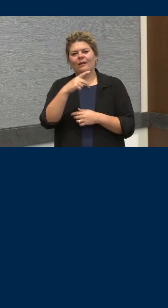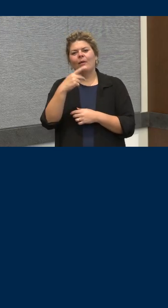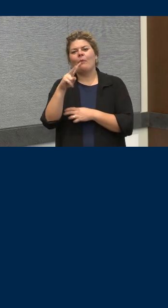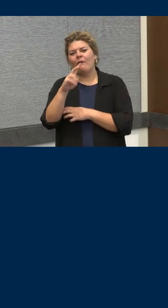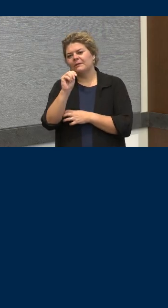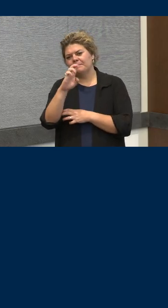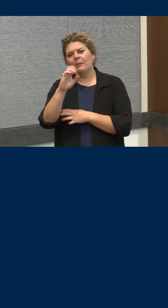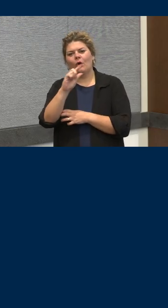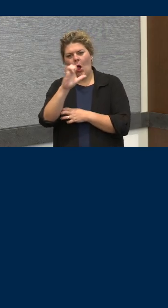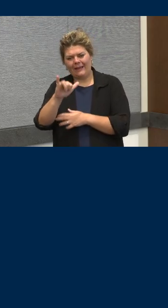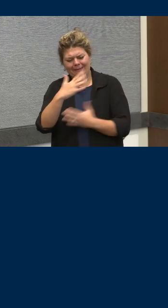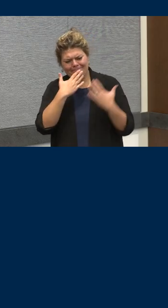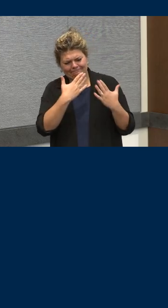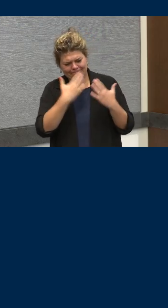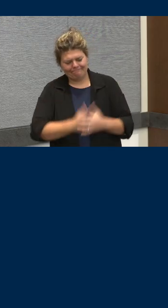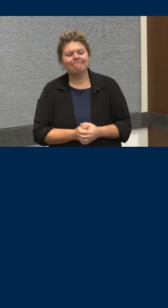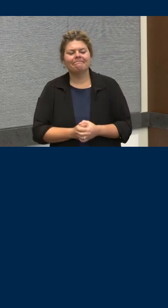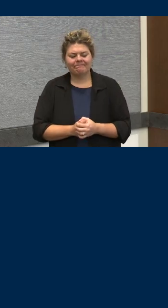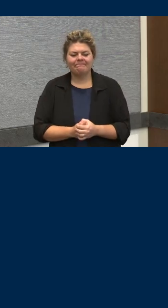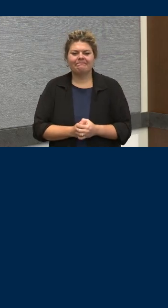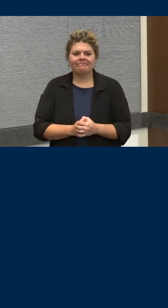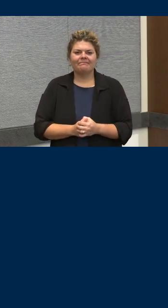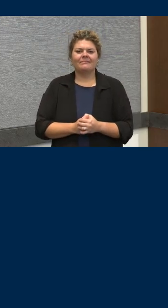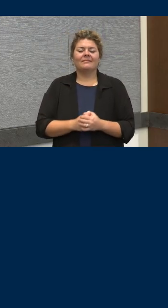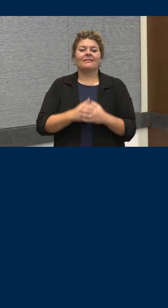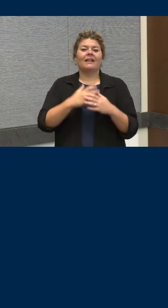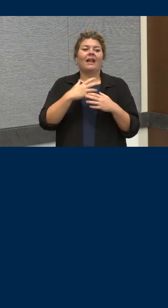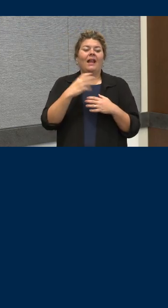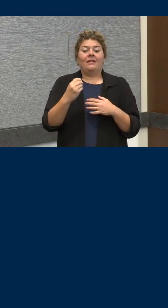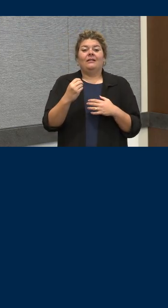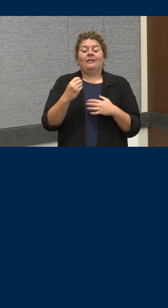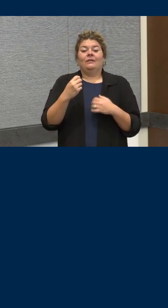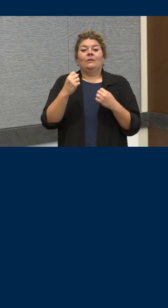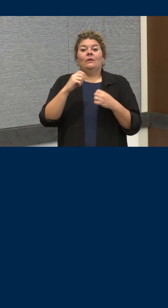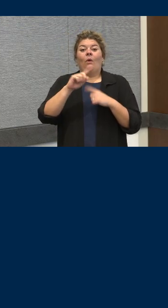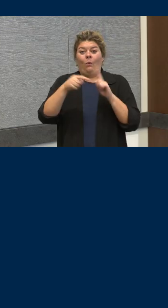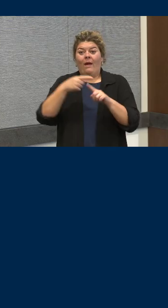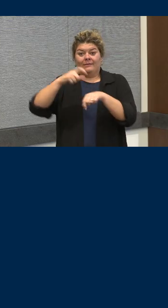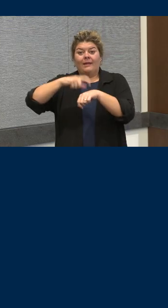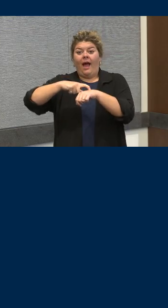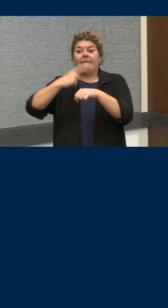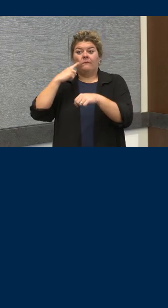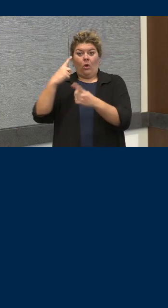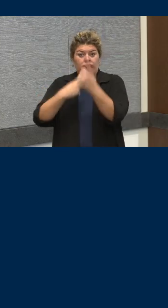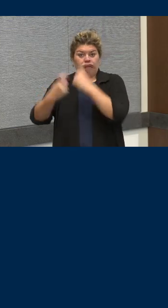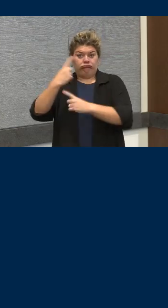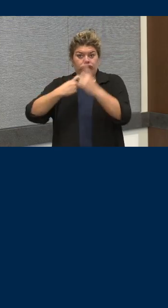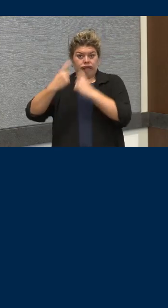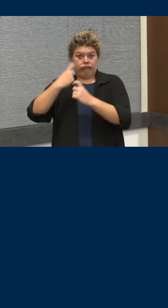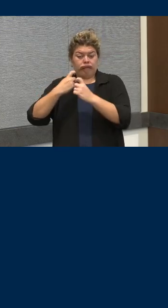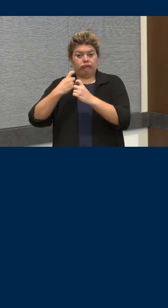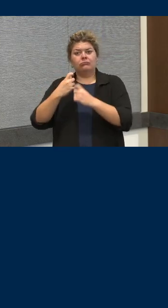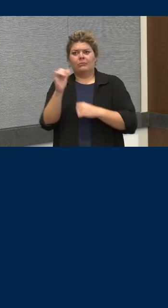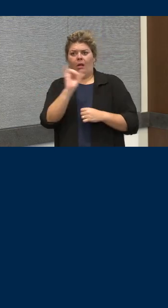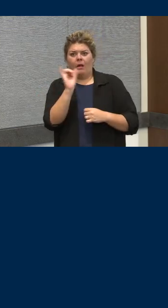Provost McCauley, and for when we get questions, also